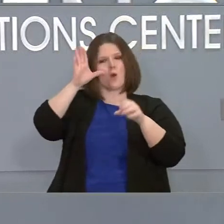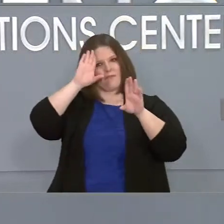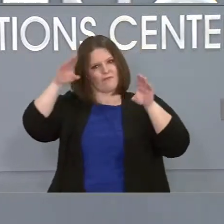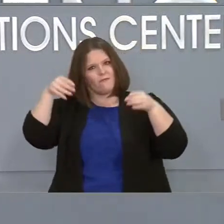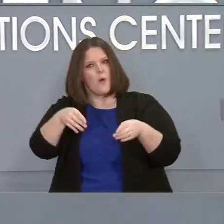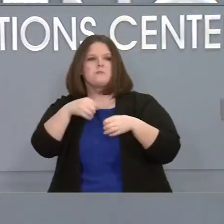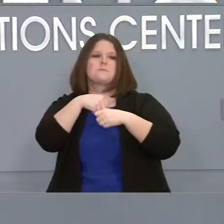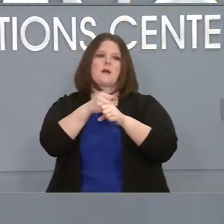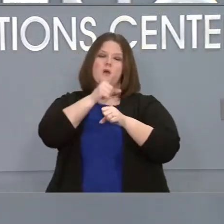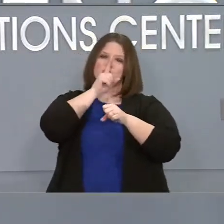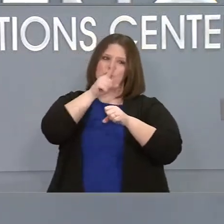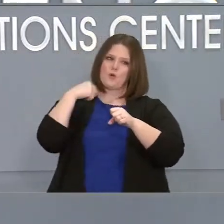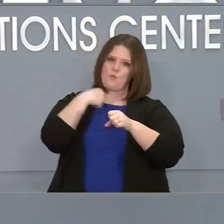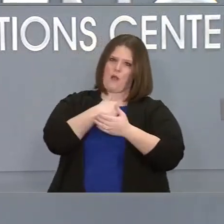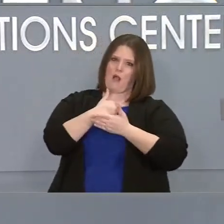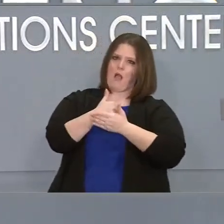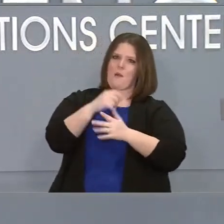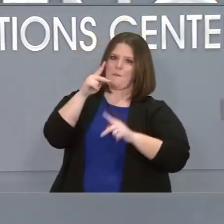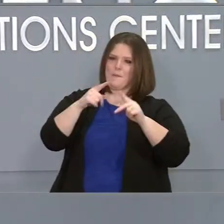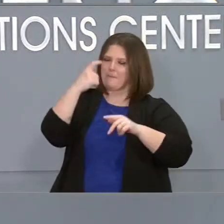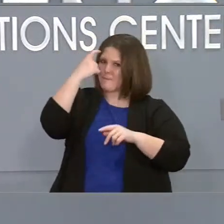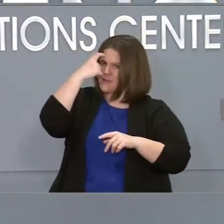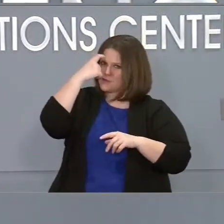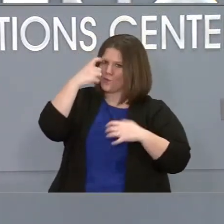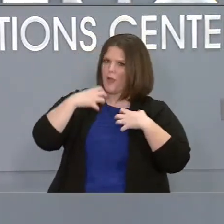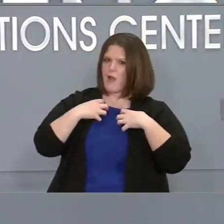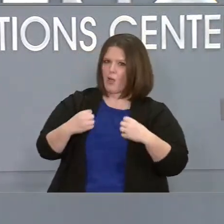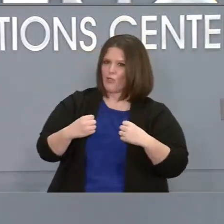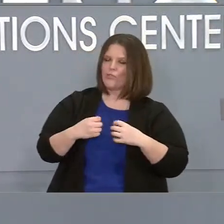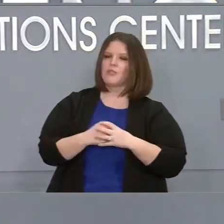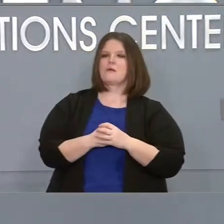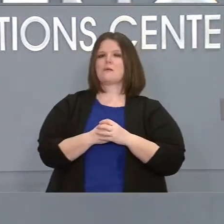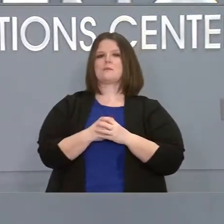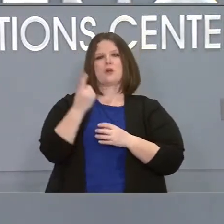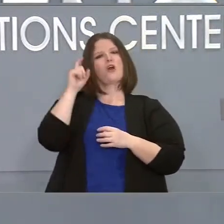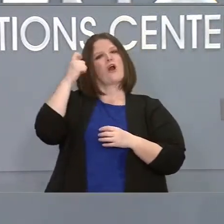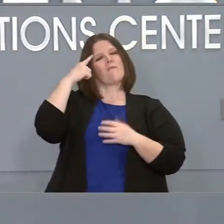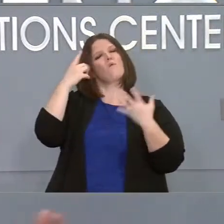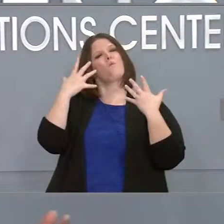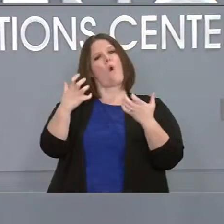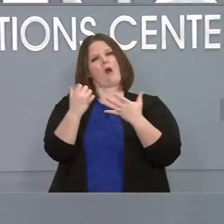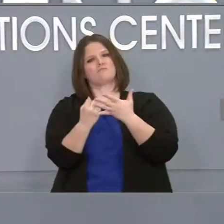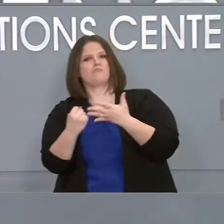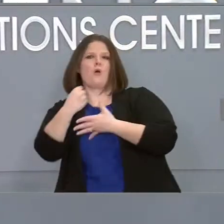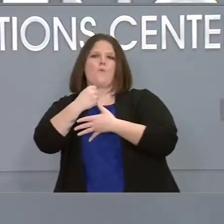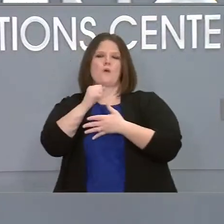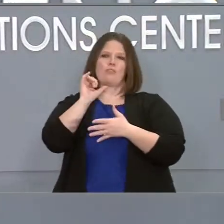we're investing in mental health. I think the legislature wants to move forward on a number of those things, and I know